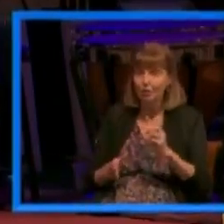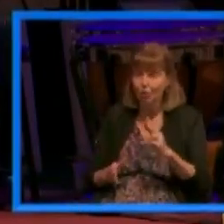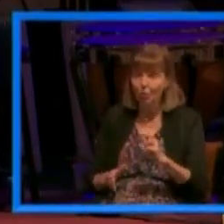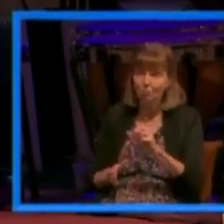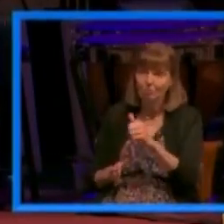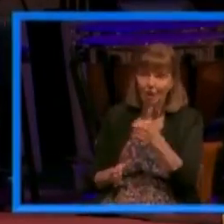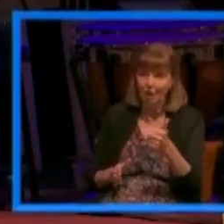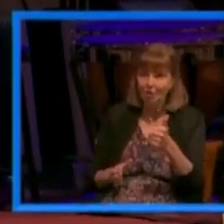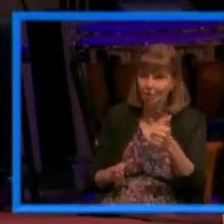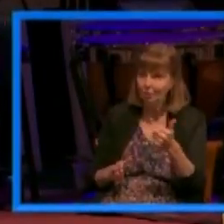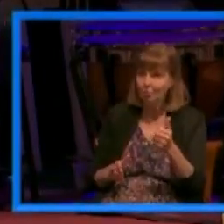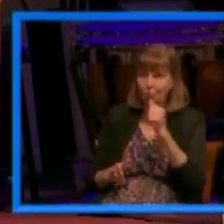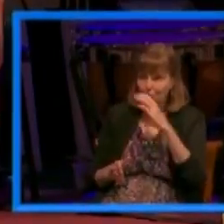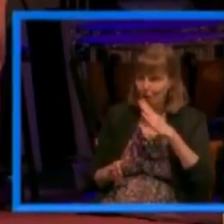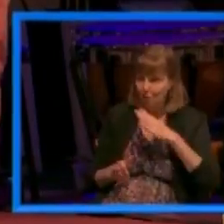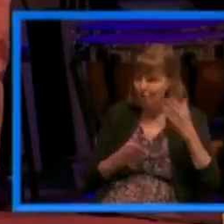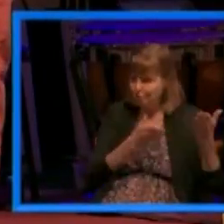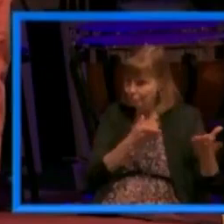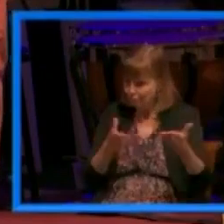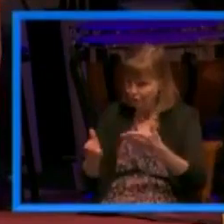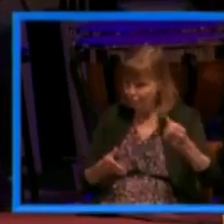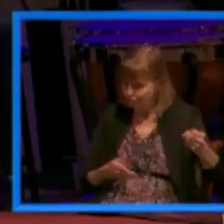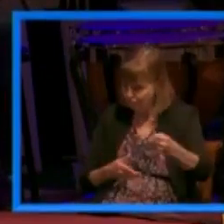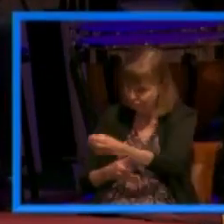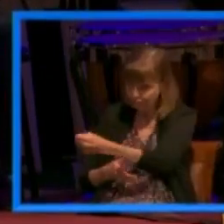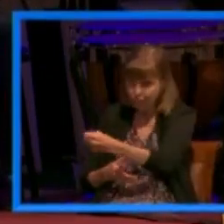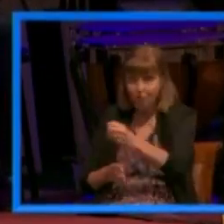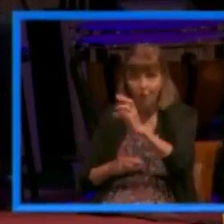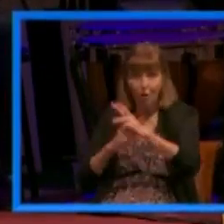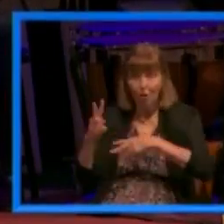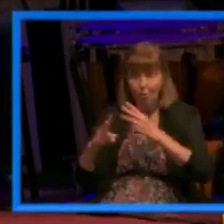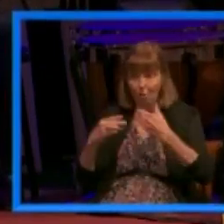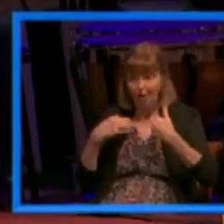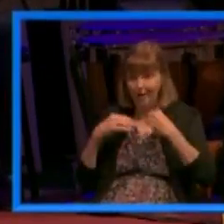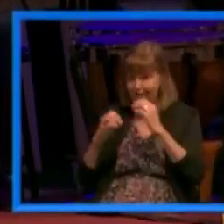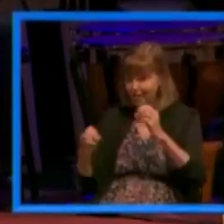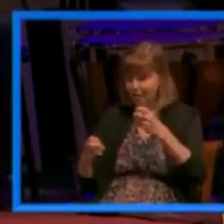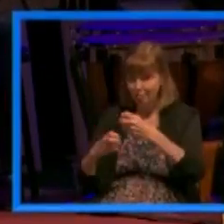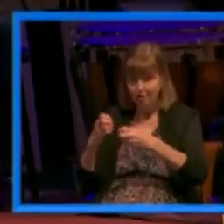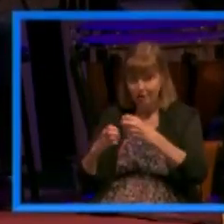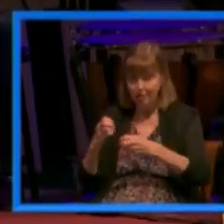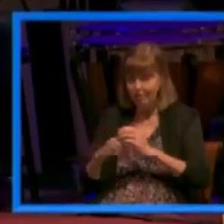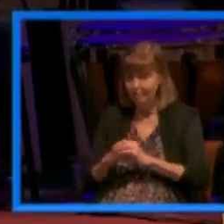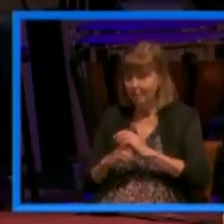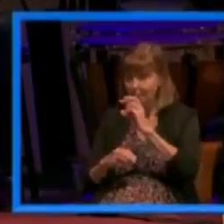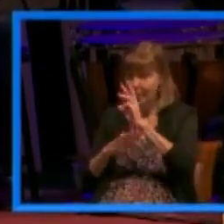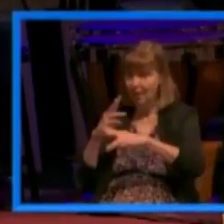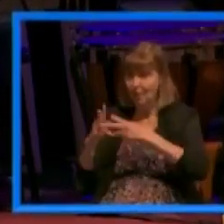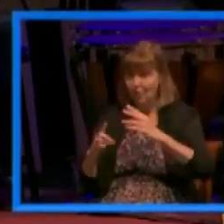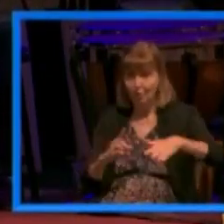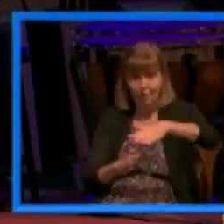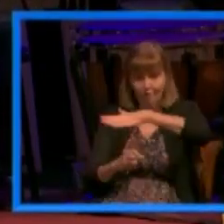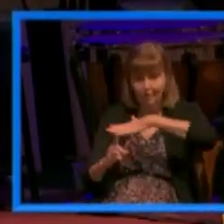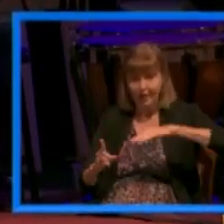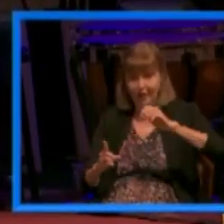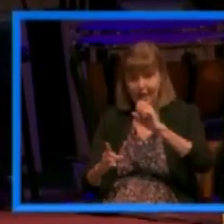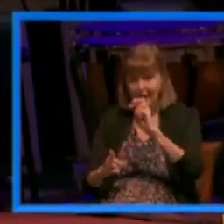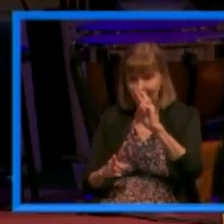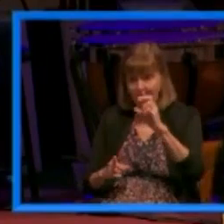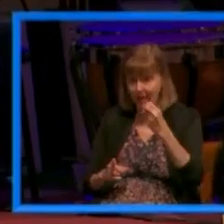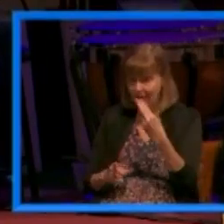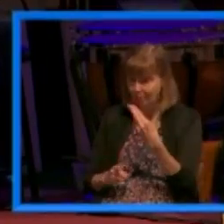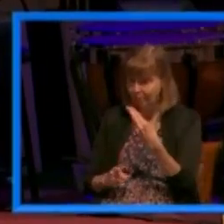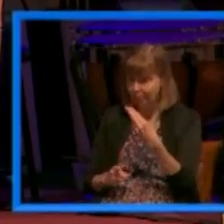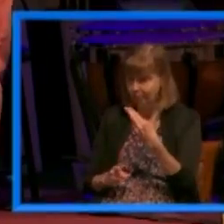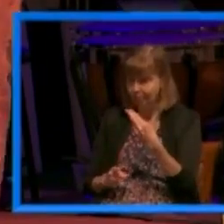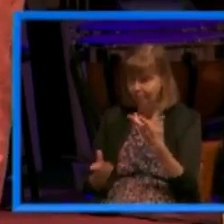no problem with this. The world around Abraham and Sarah would have not blushed an eye at this. They would have not seen this before. Now,